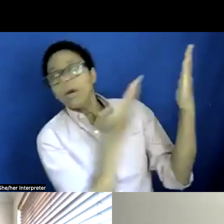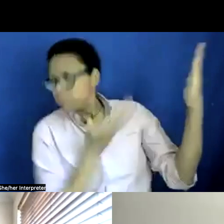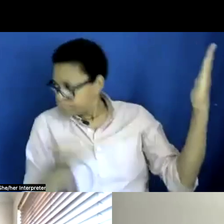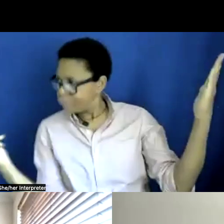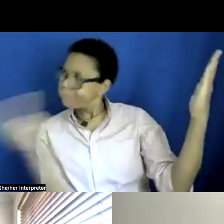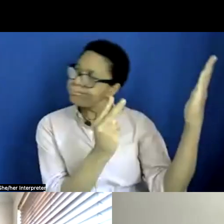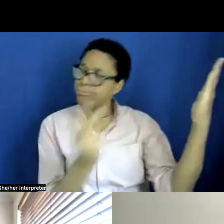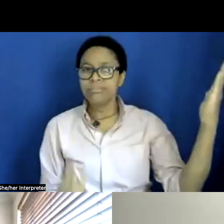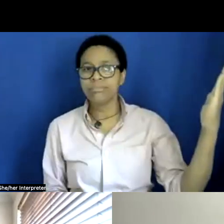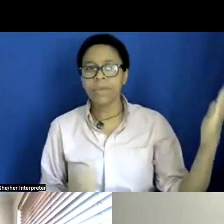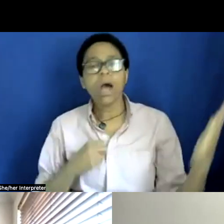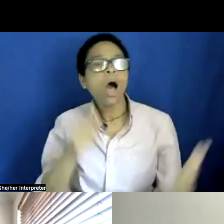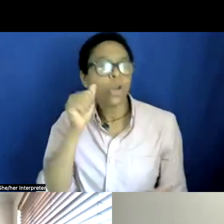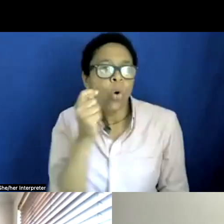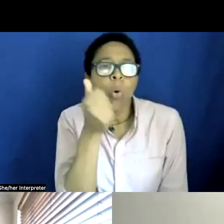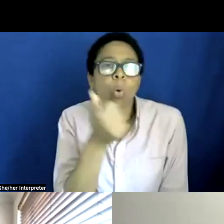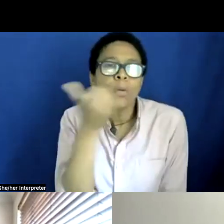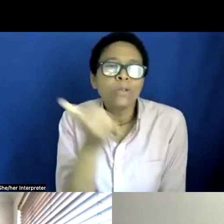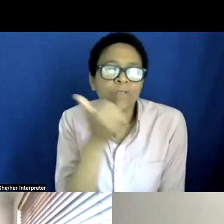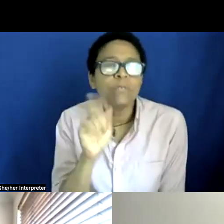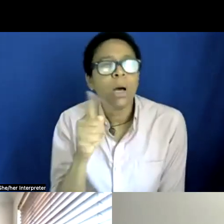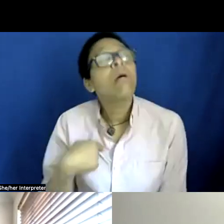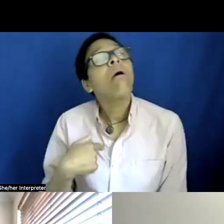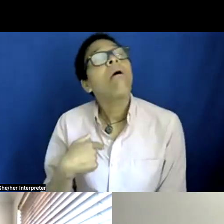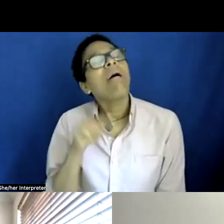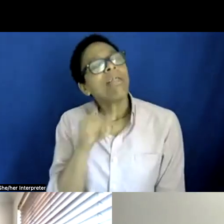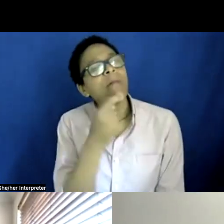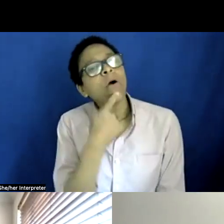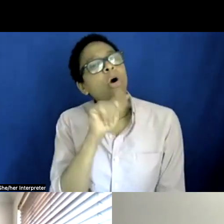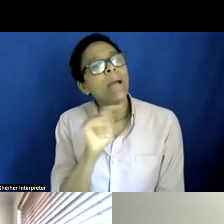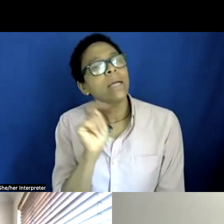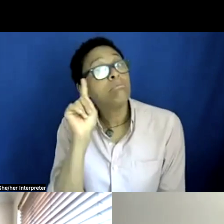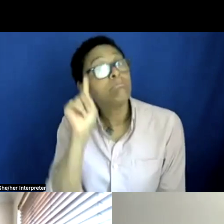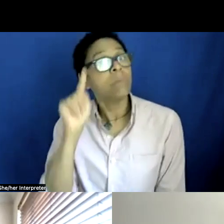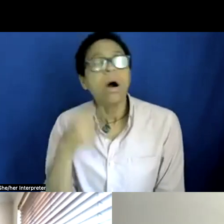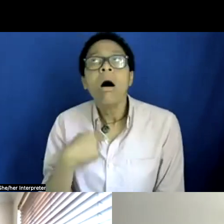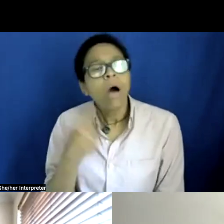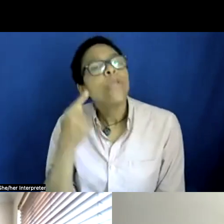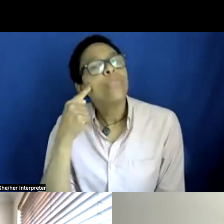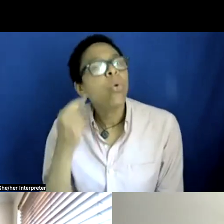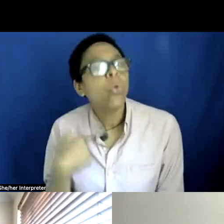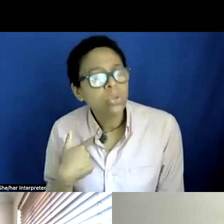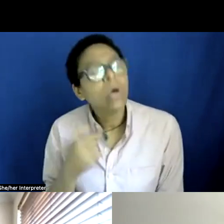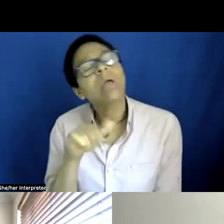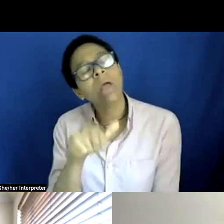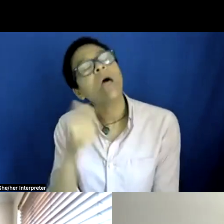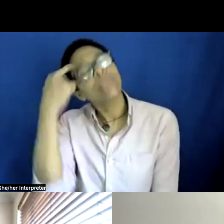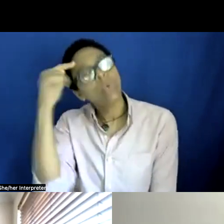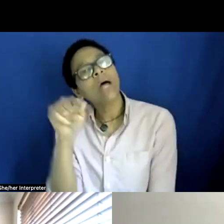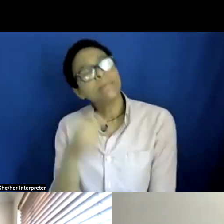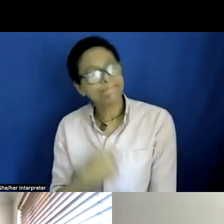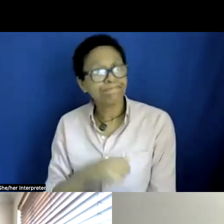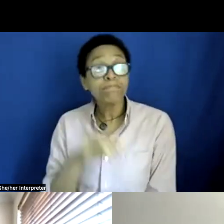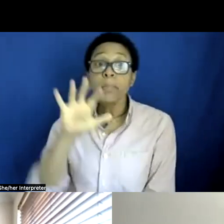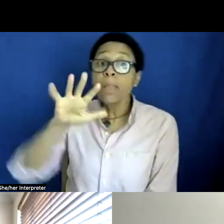sorry, I know we're really near the end, but that just sparked that little thought when Jo said that yeah, it might be,